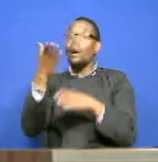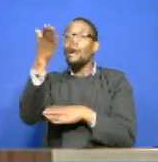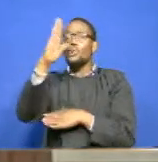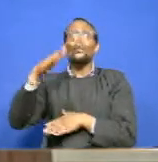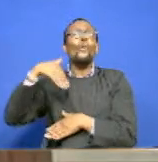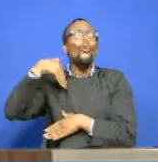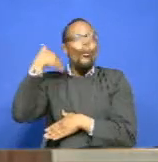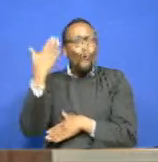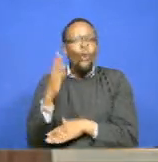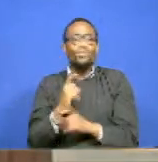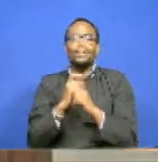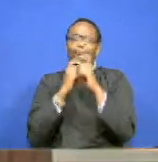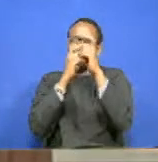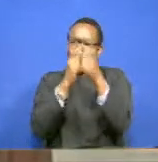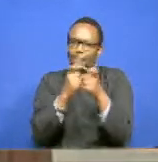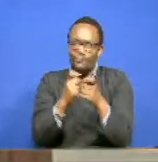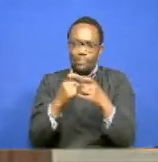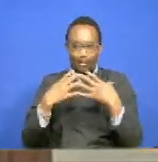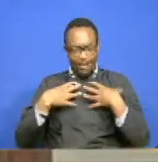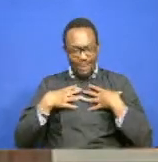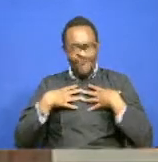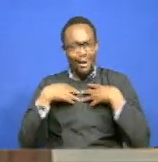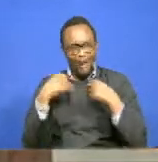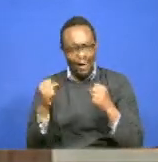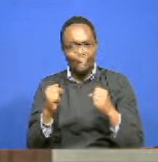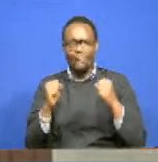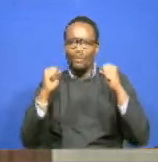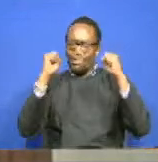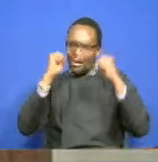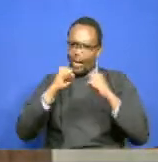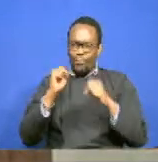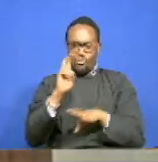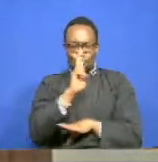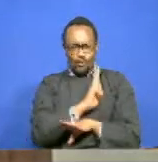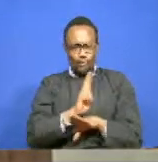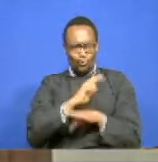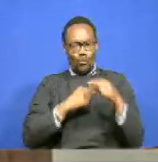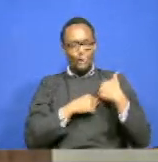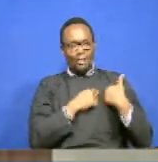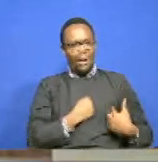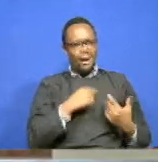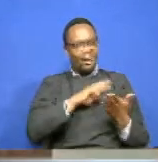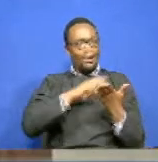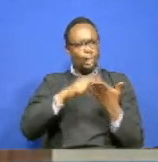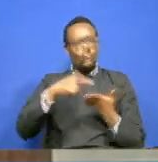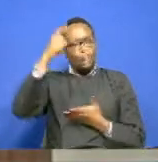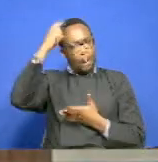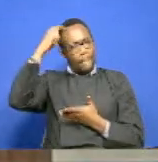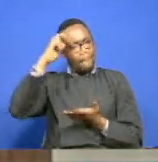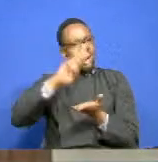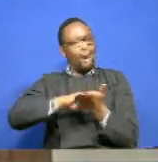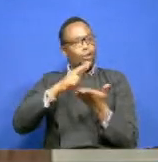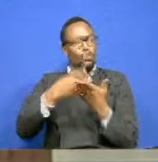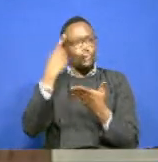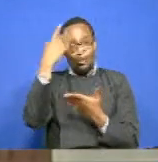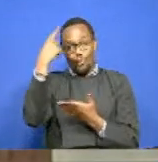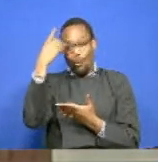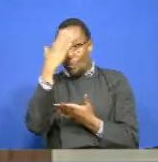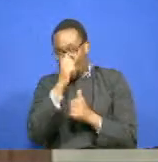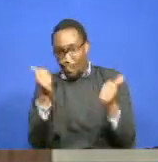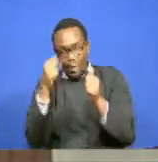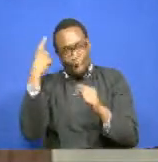us with many other things, good health, ability to use the heart resources and the mind resources for always